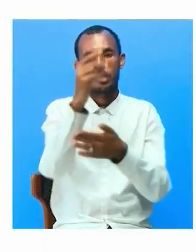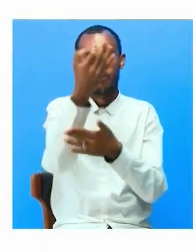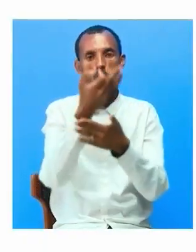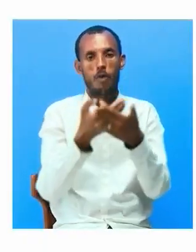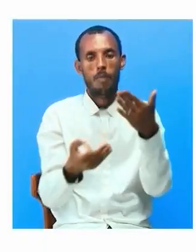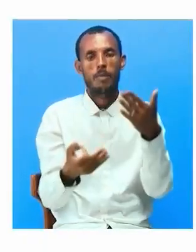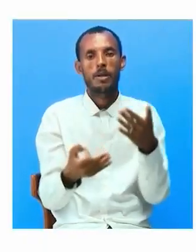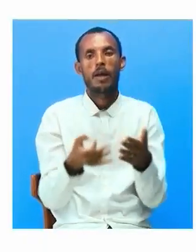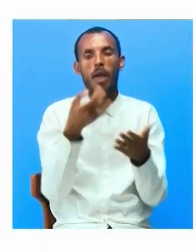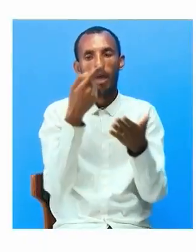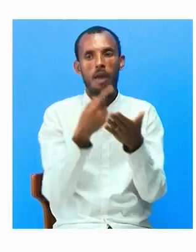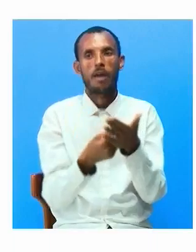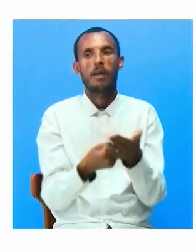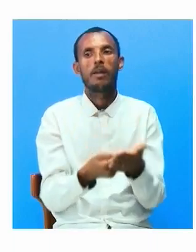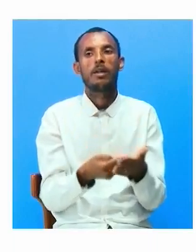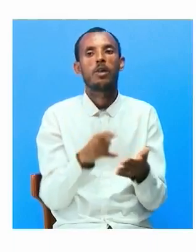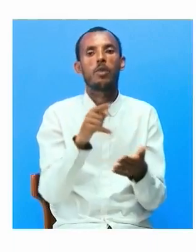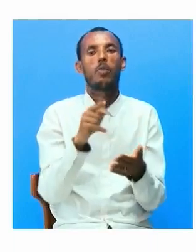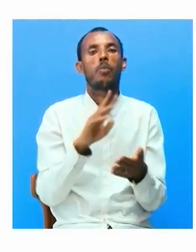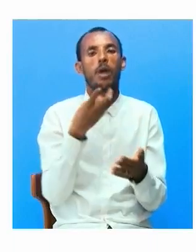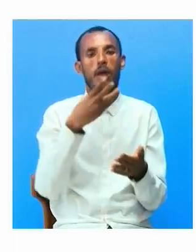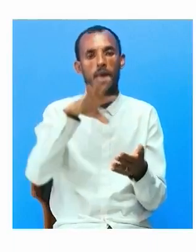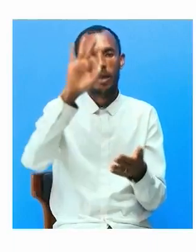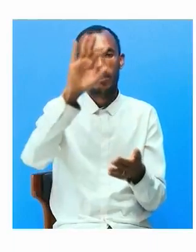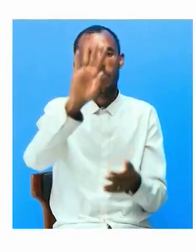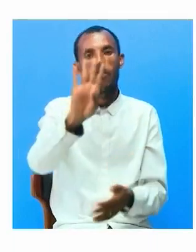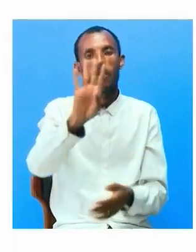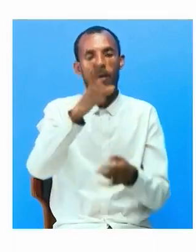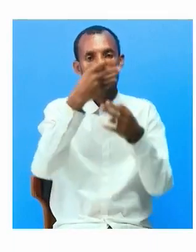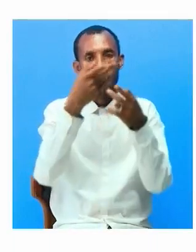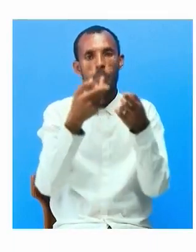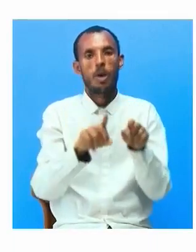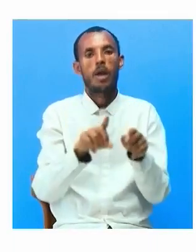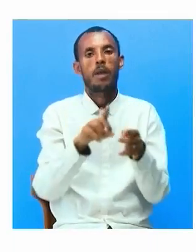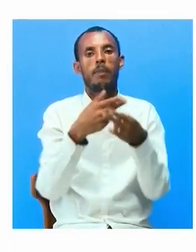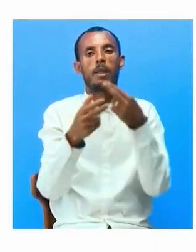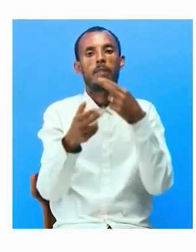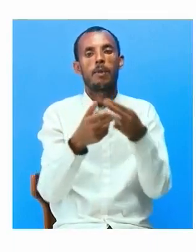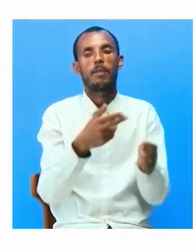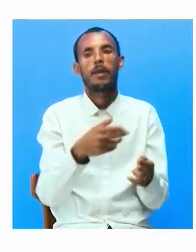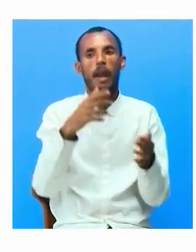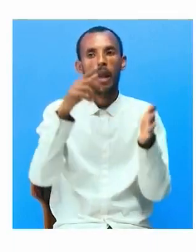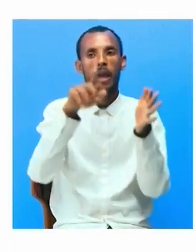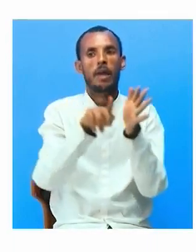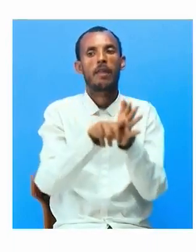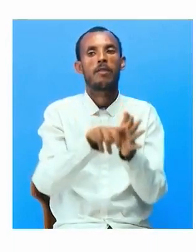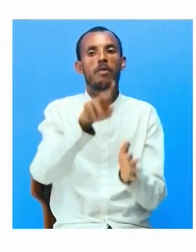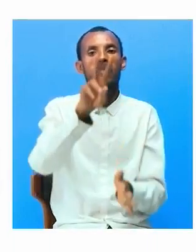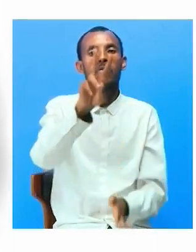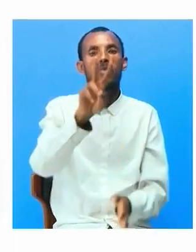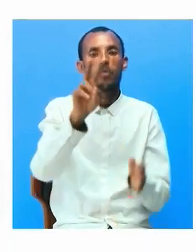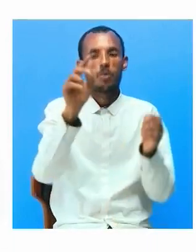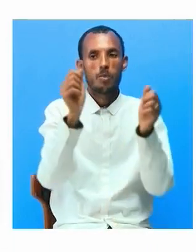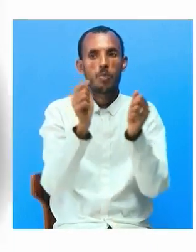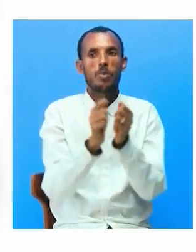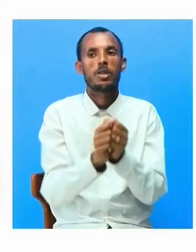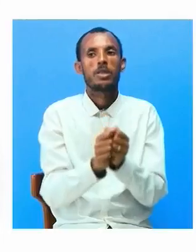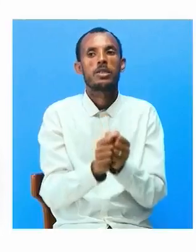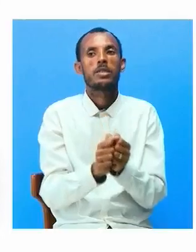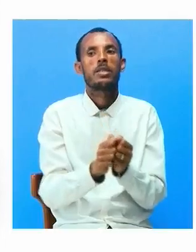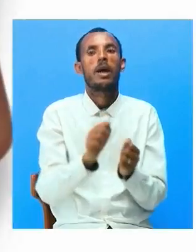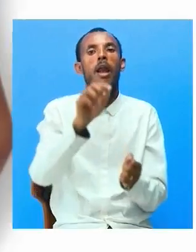form. So here we get 4 when you multiply negative 2 with